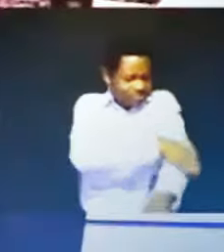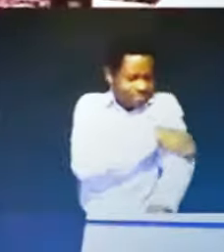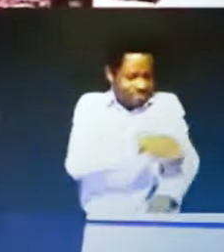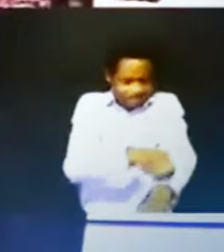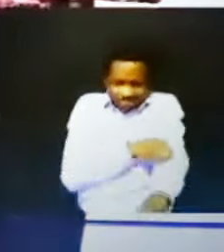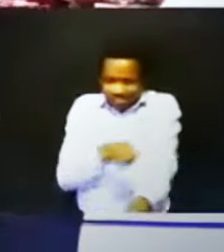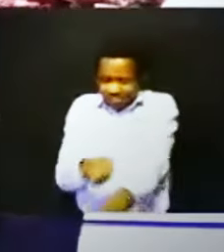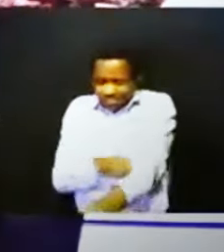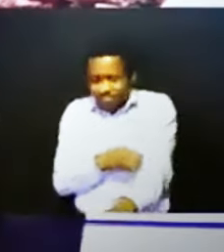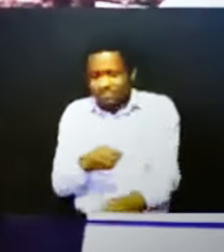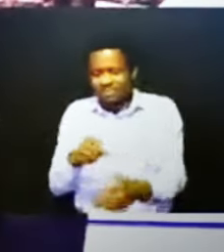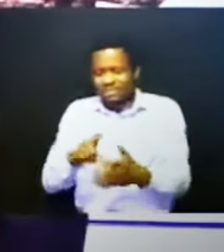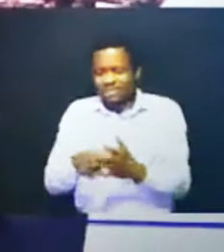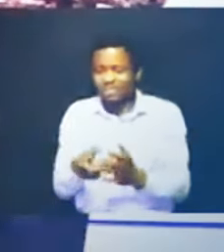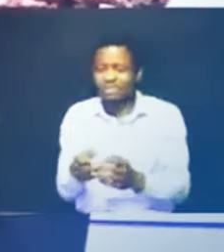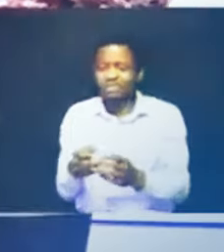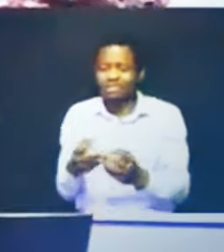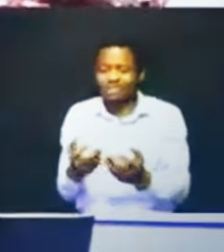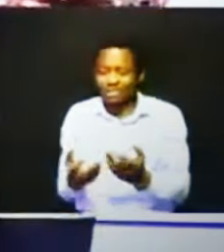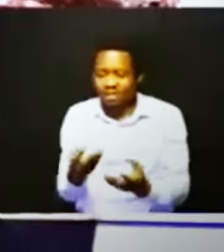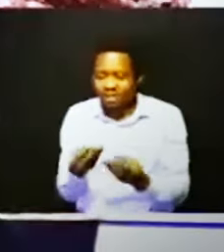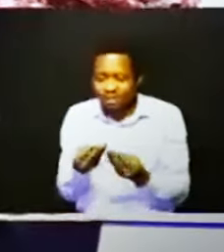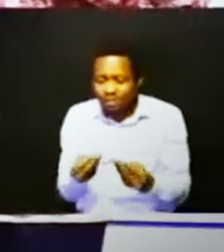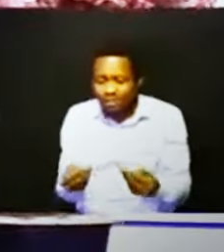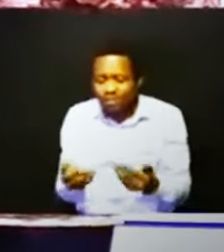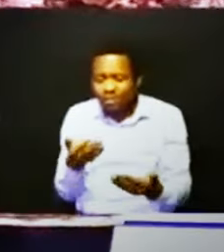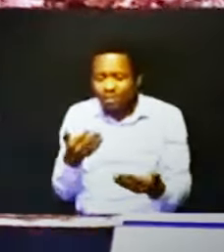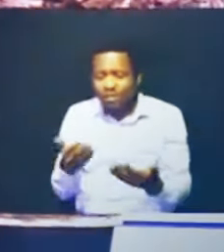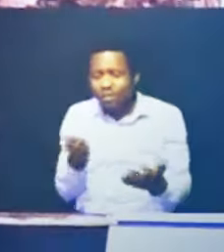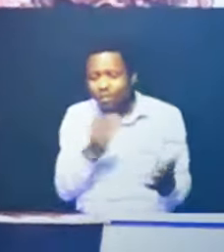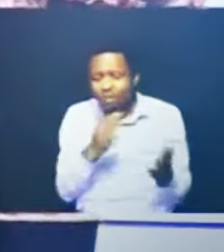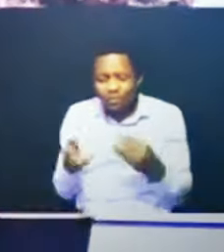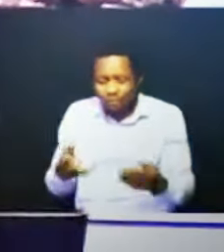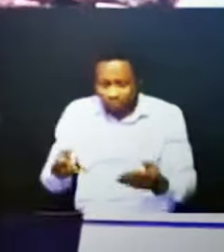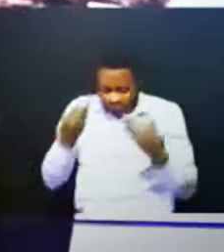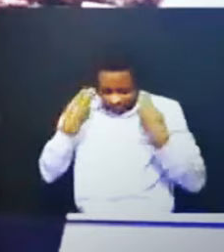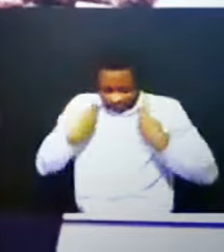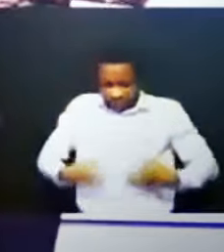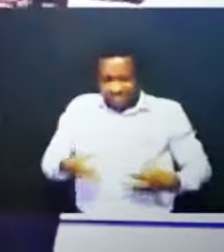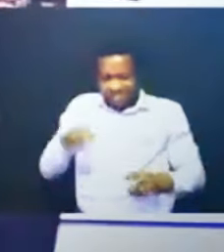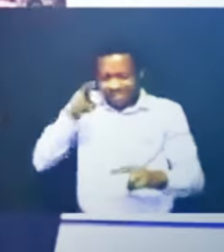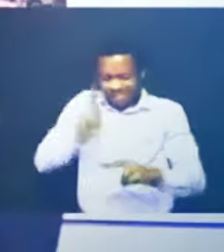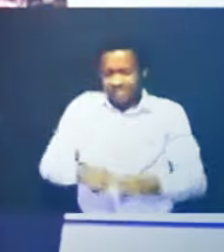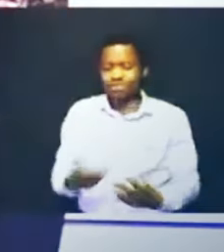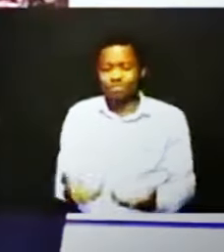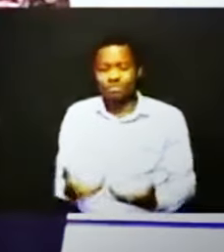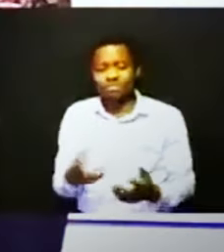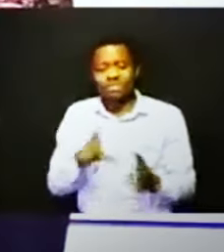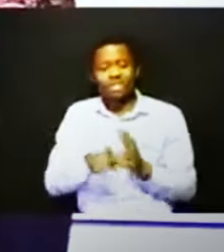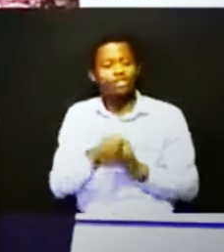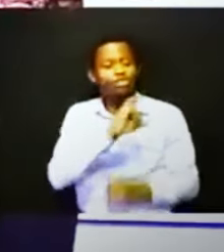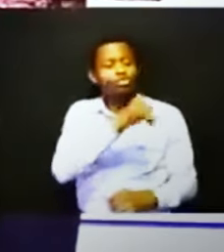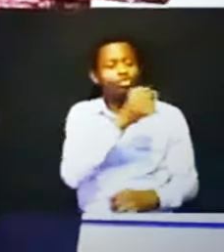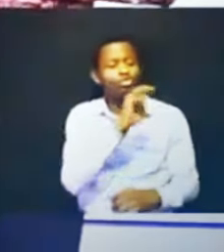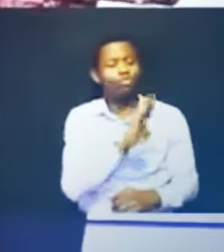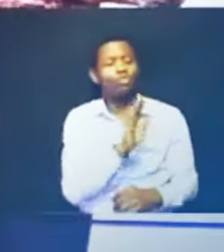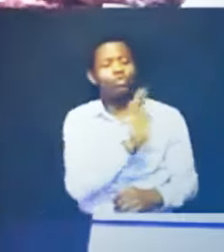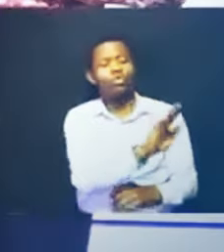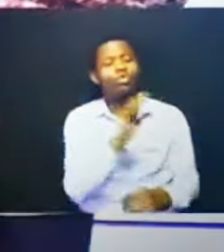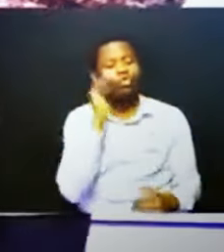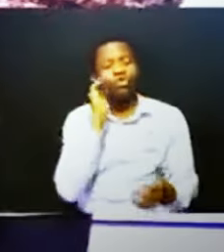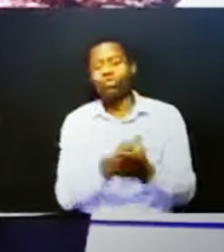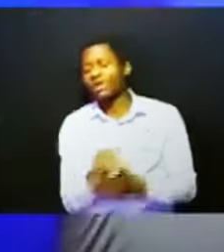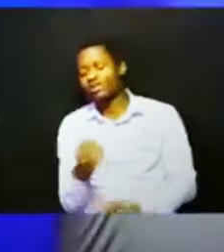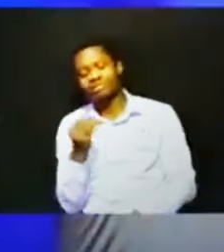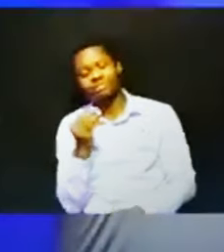bise odi ridwi ne ho na otena ensumu. His wife said to him, "Are you still maintaining